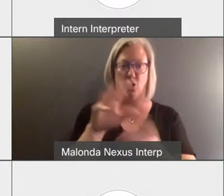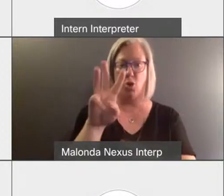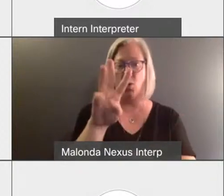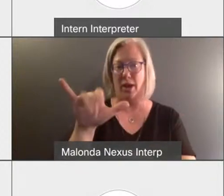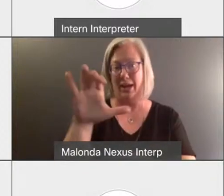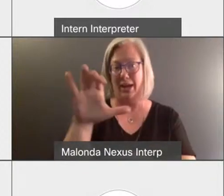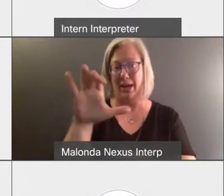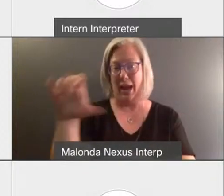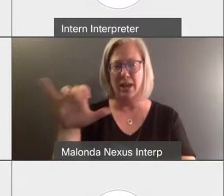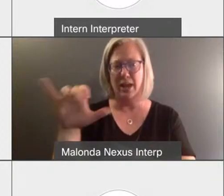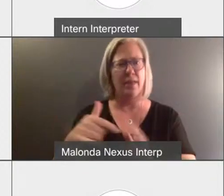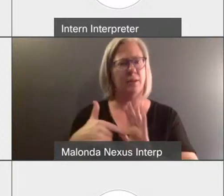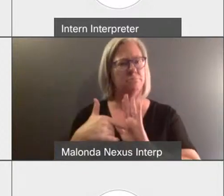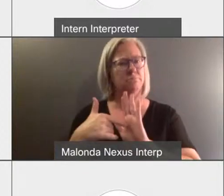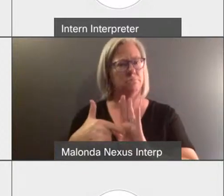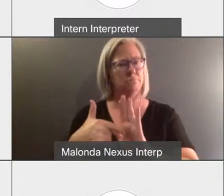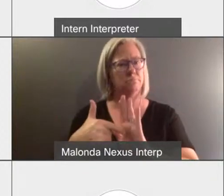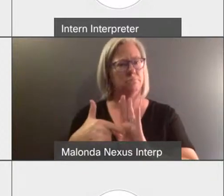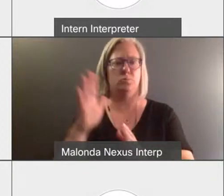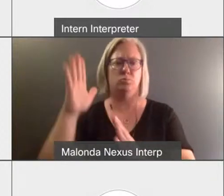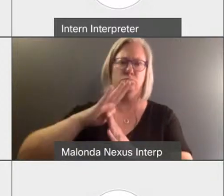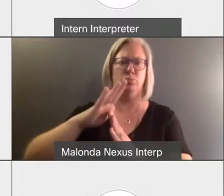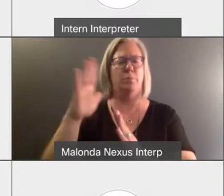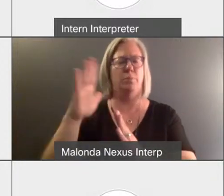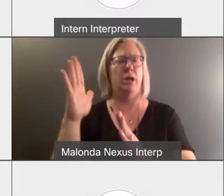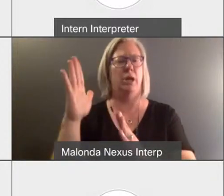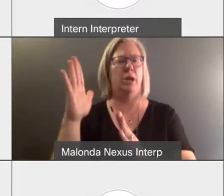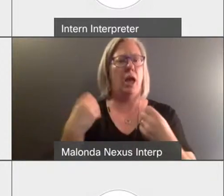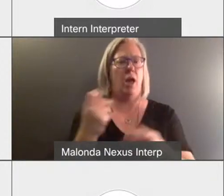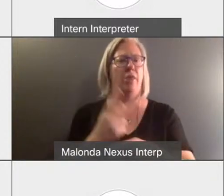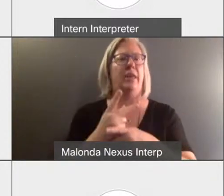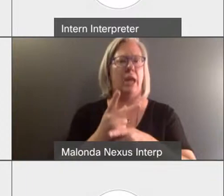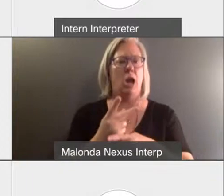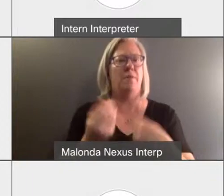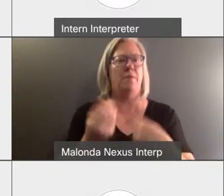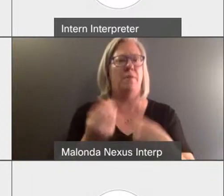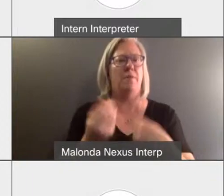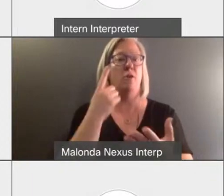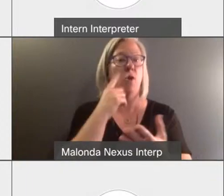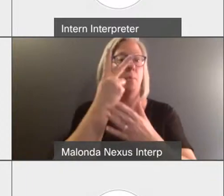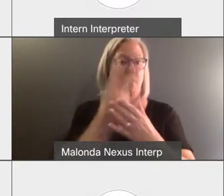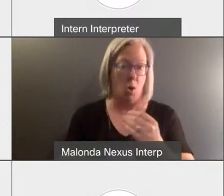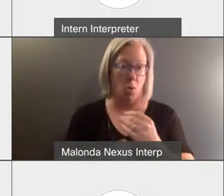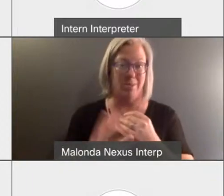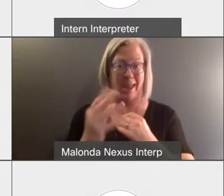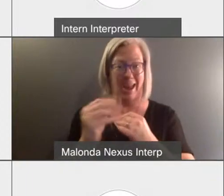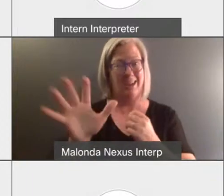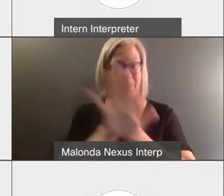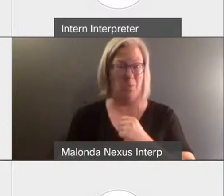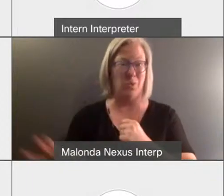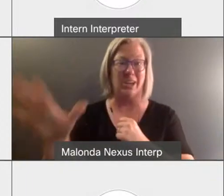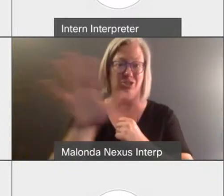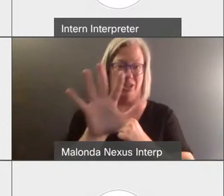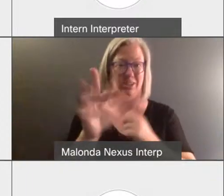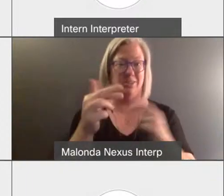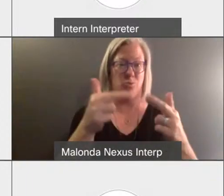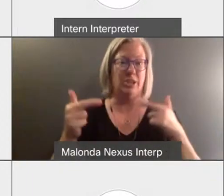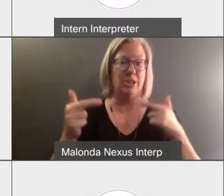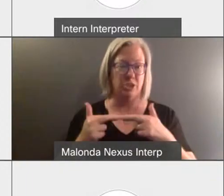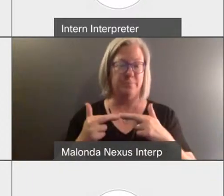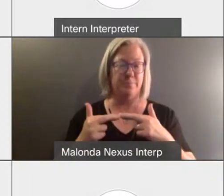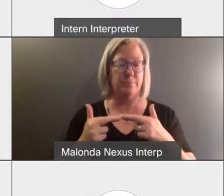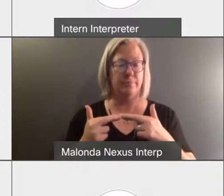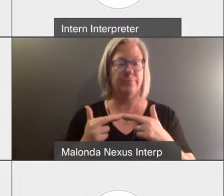as the premier provider of healthcare to both counties, but also to the region. And they,